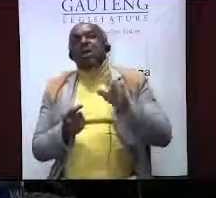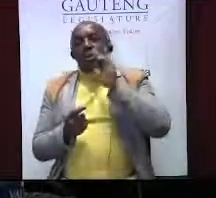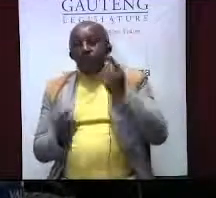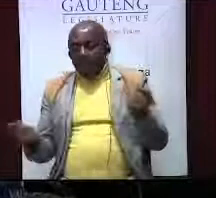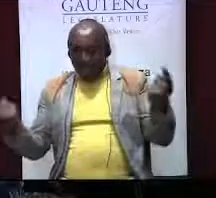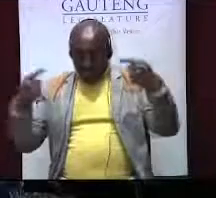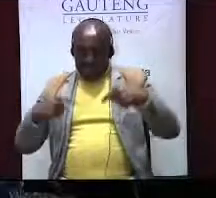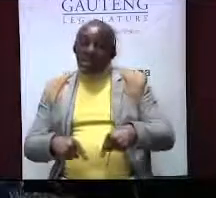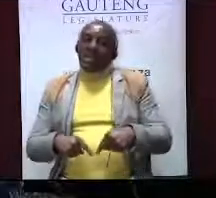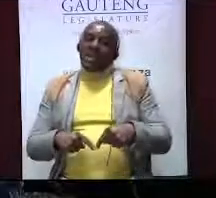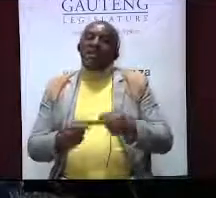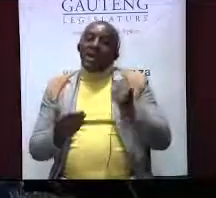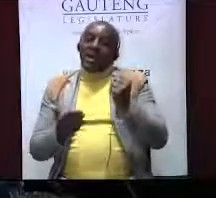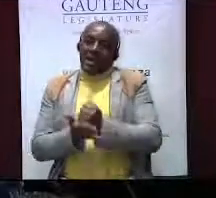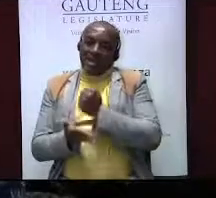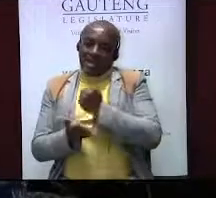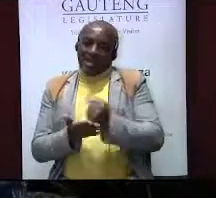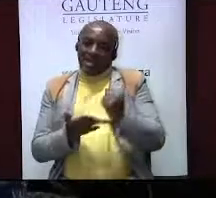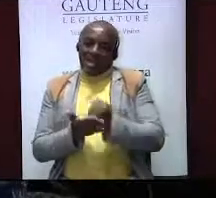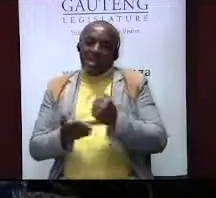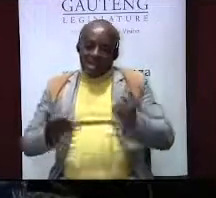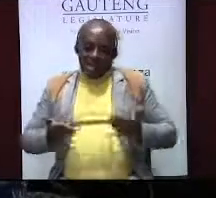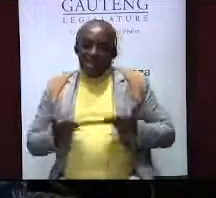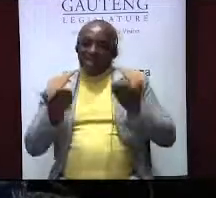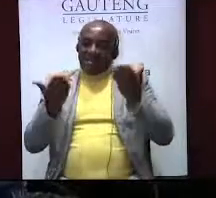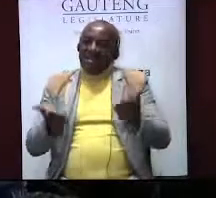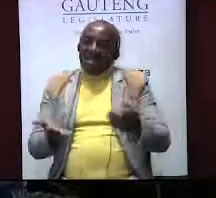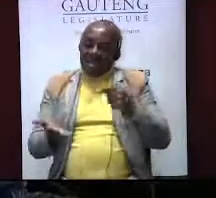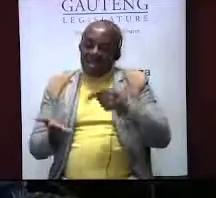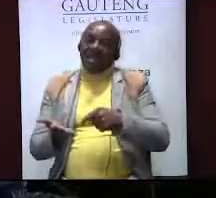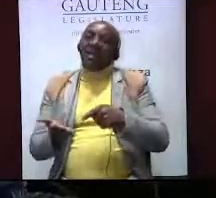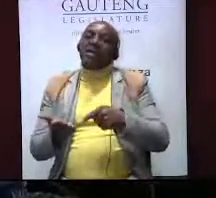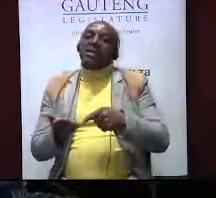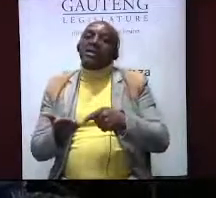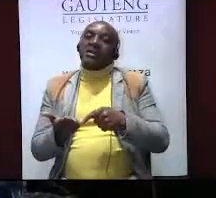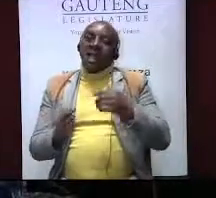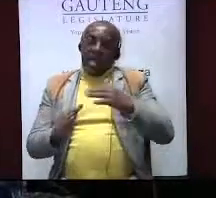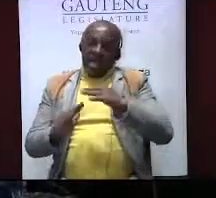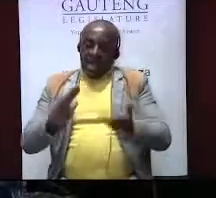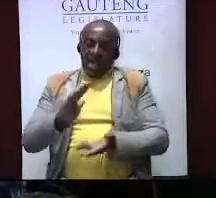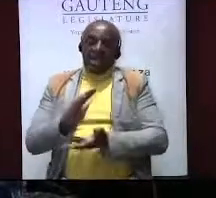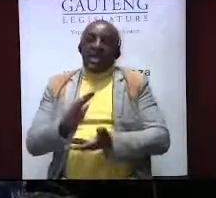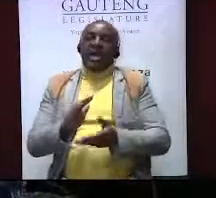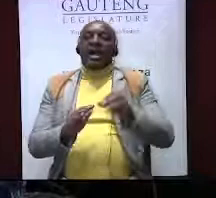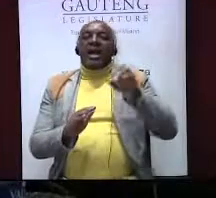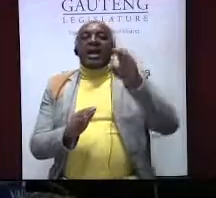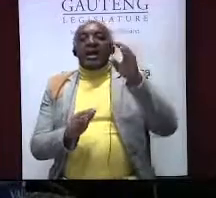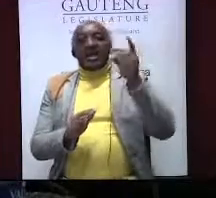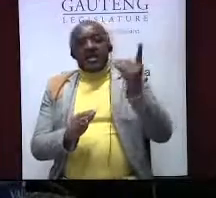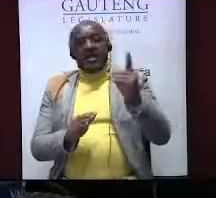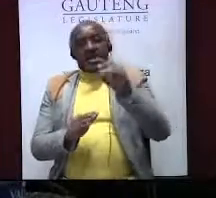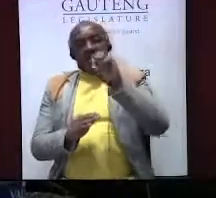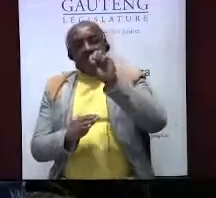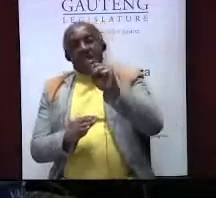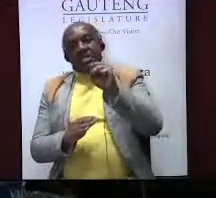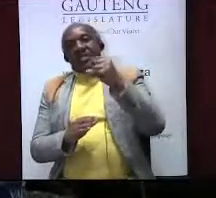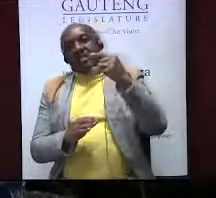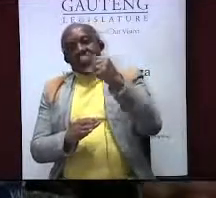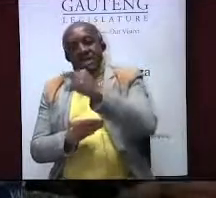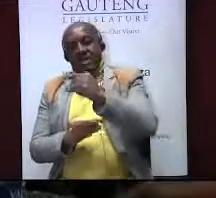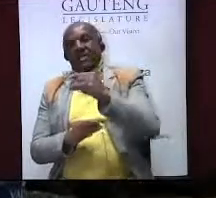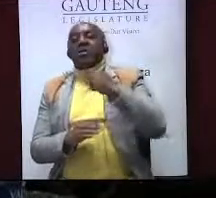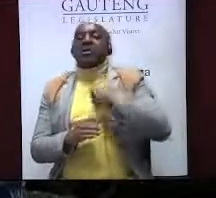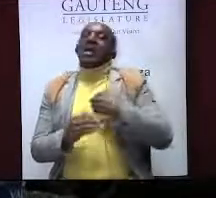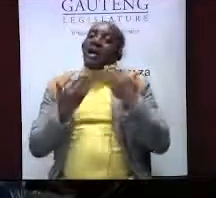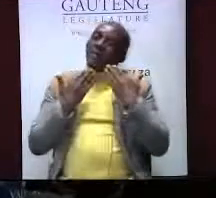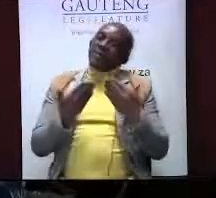come and register those services under DSD. By that, I'm thankful because